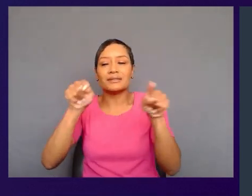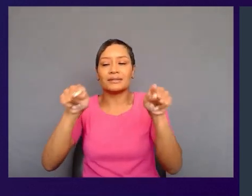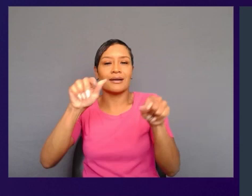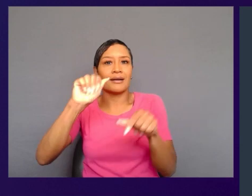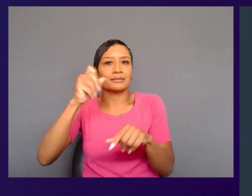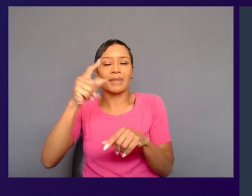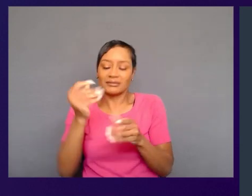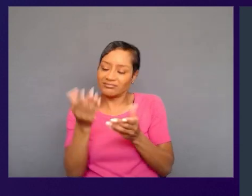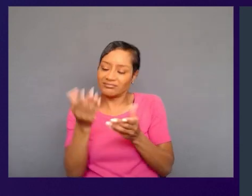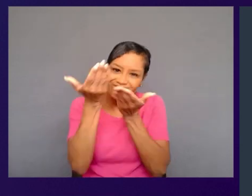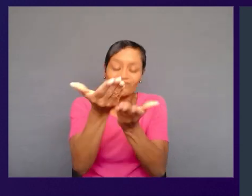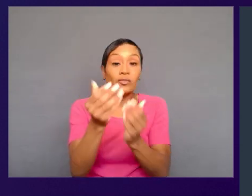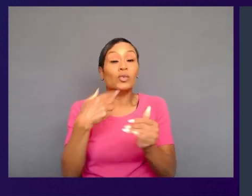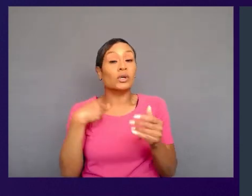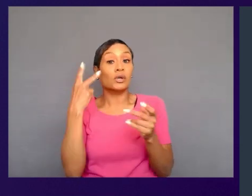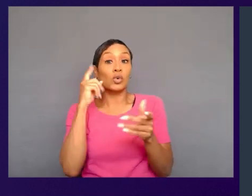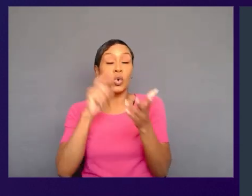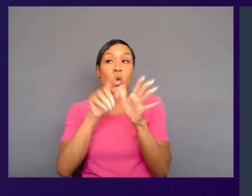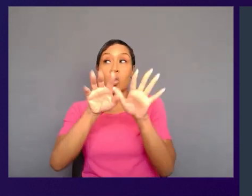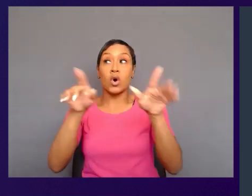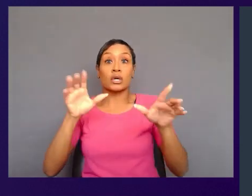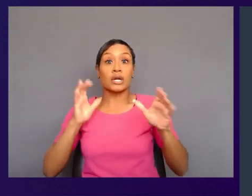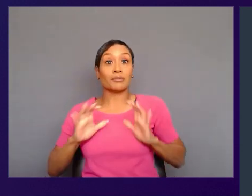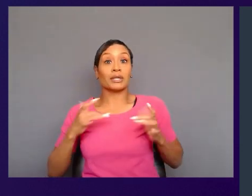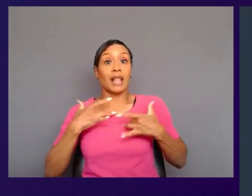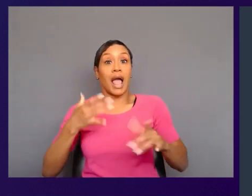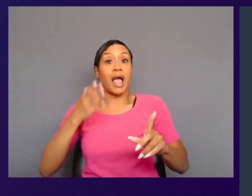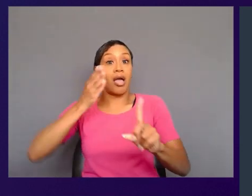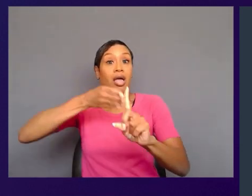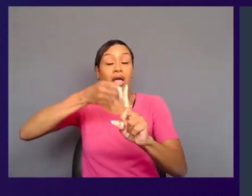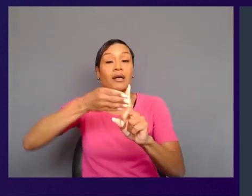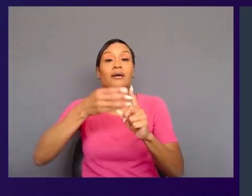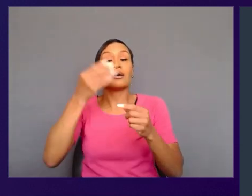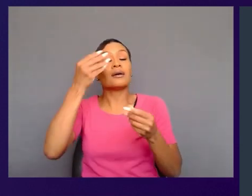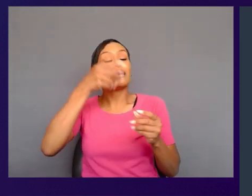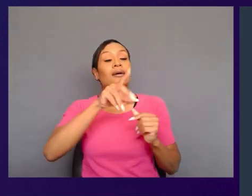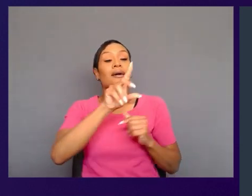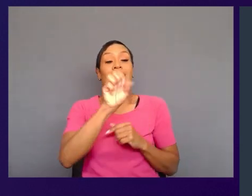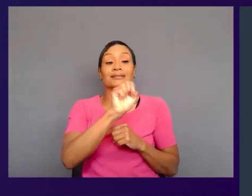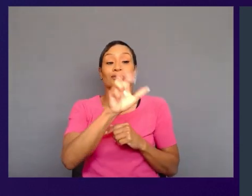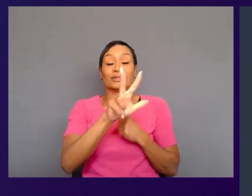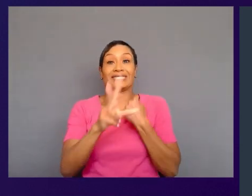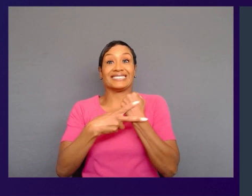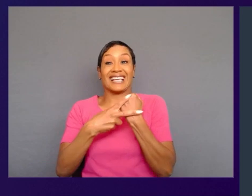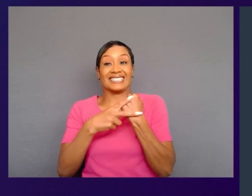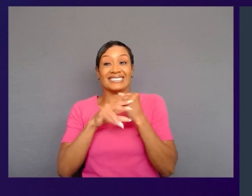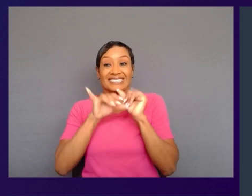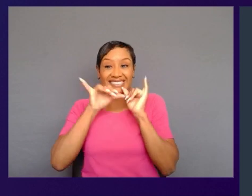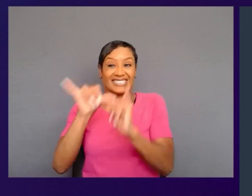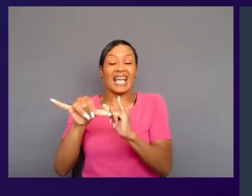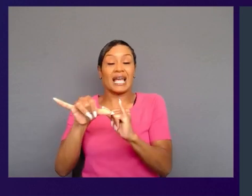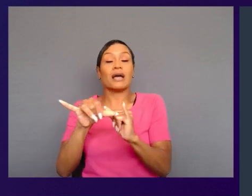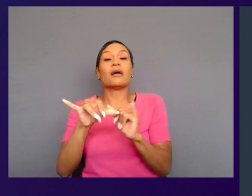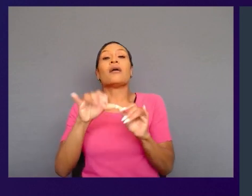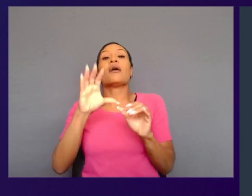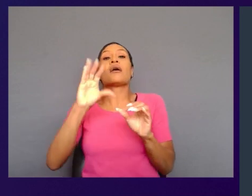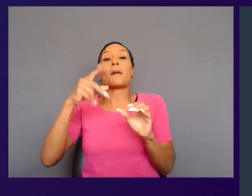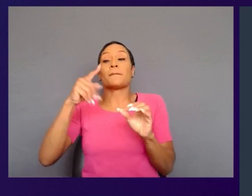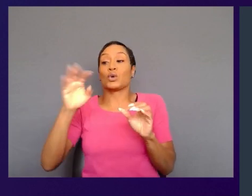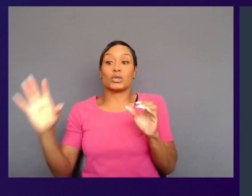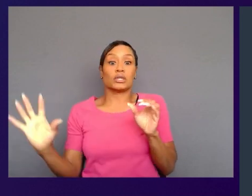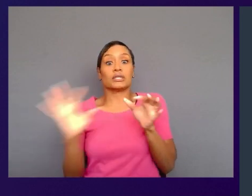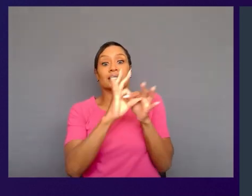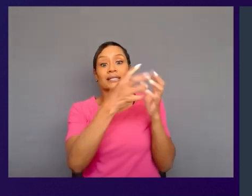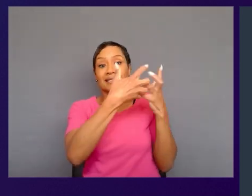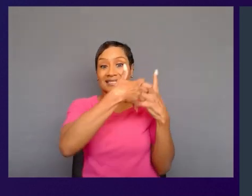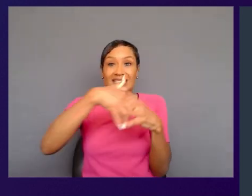The pattern that we see customers taking is to store their data in S3 and then run compute against that data either in S3